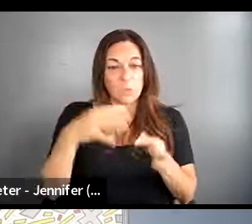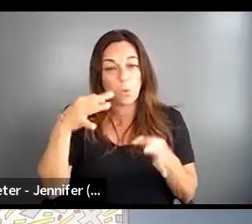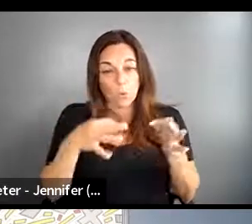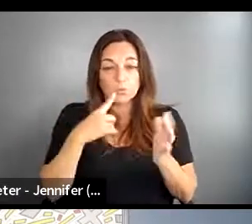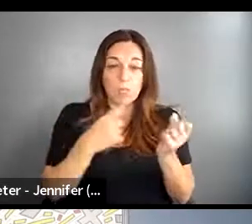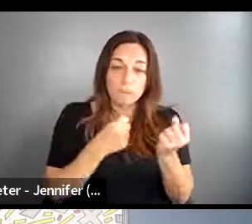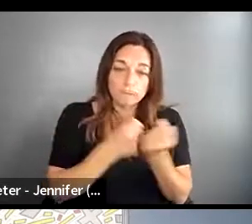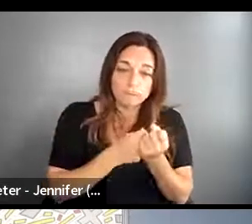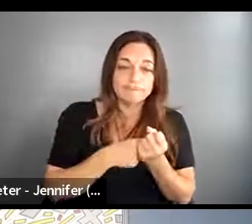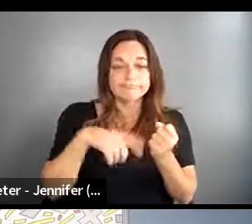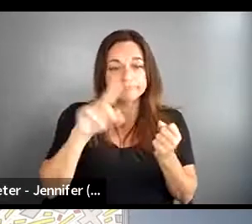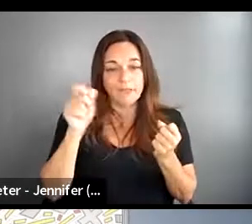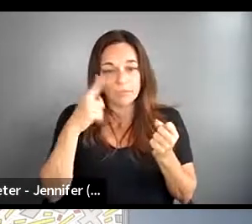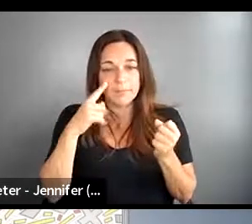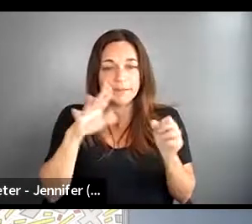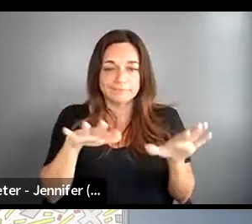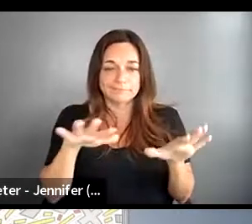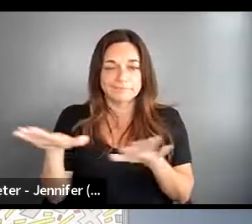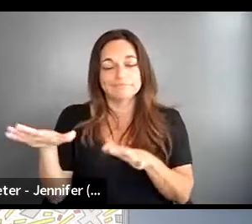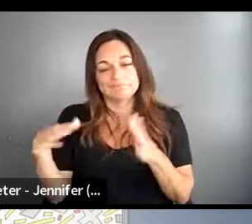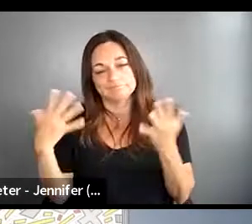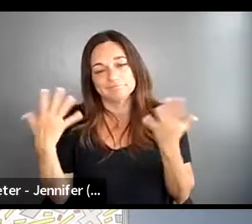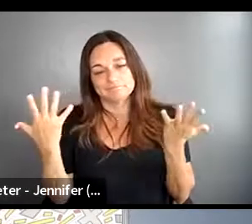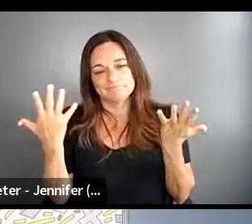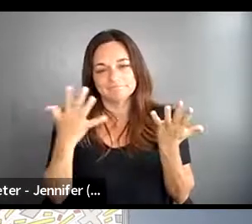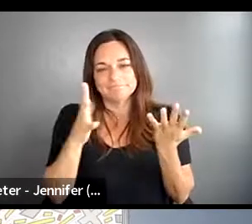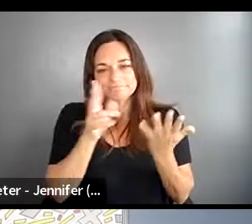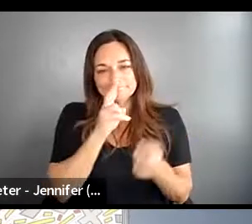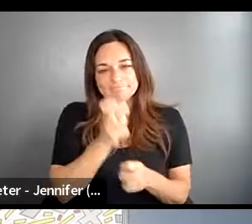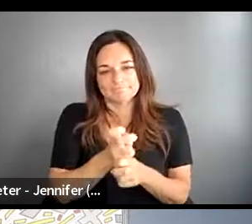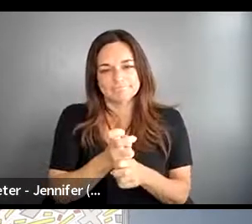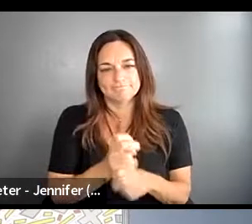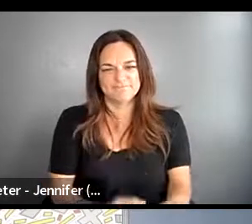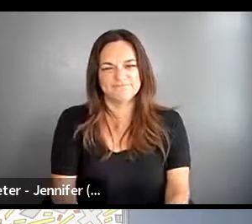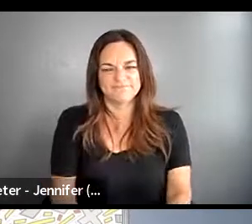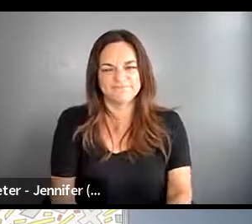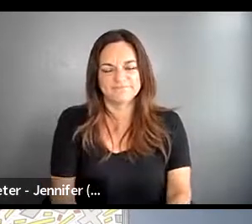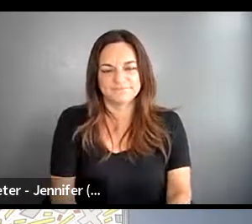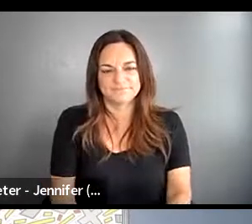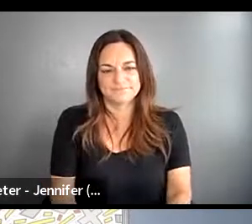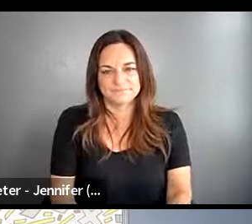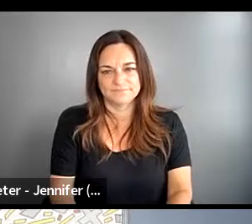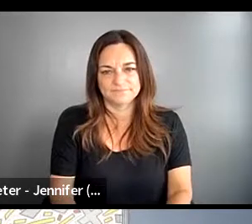of the government, but yeah, so it's quite difficult.